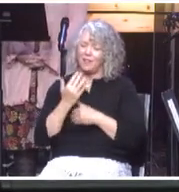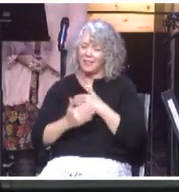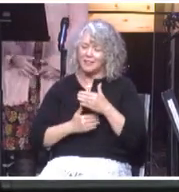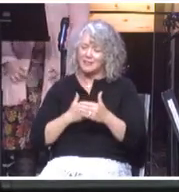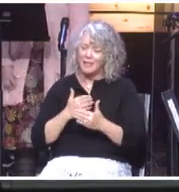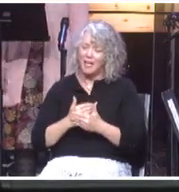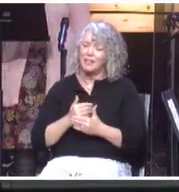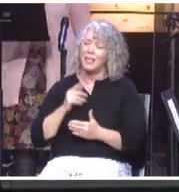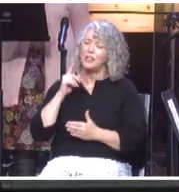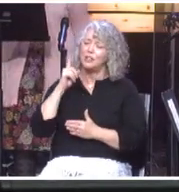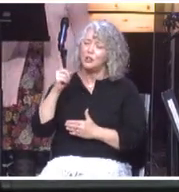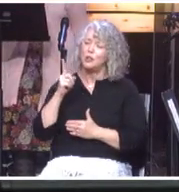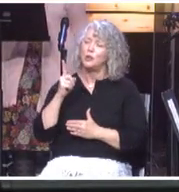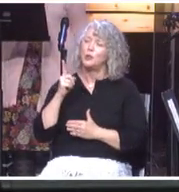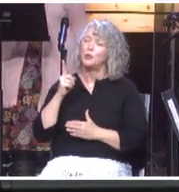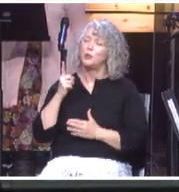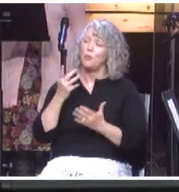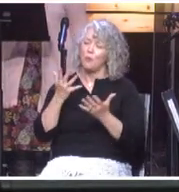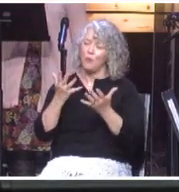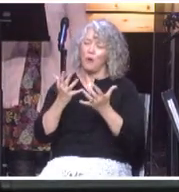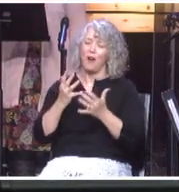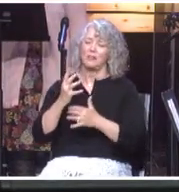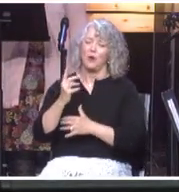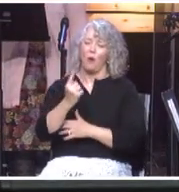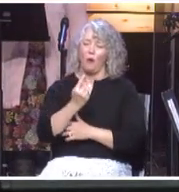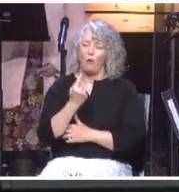You intend nothing but the best for us.